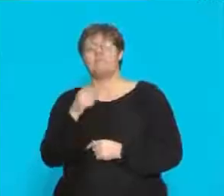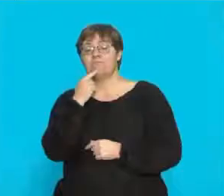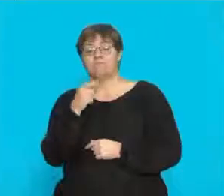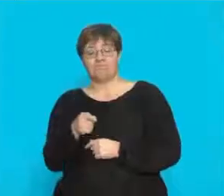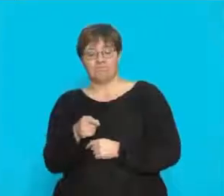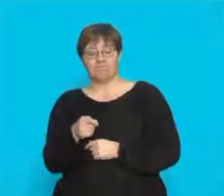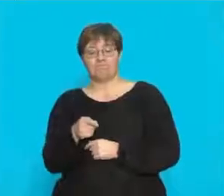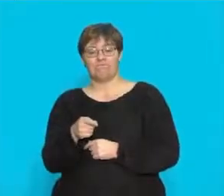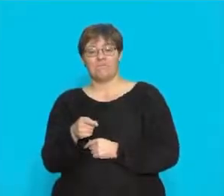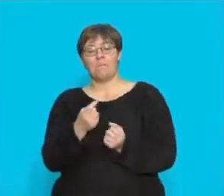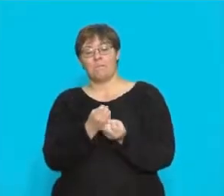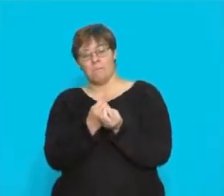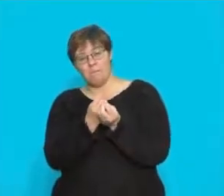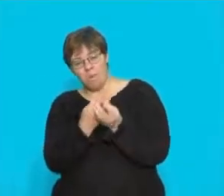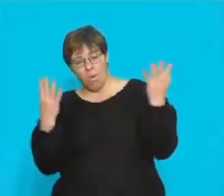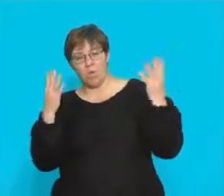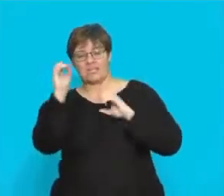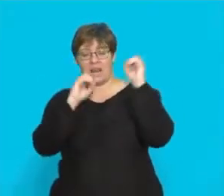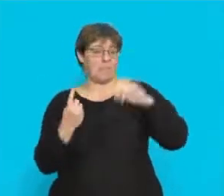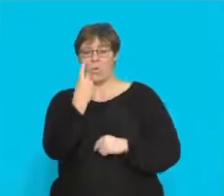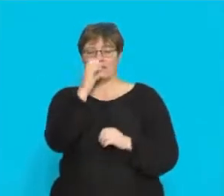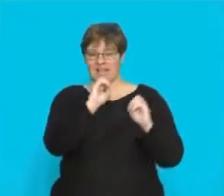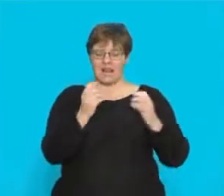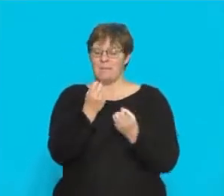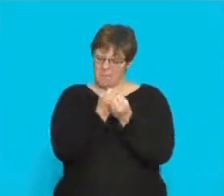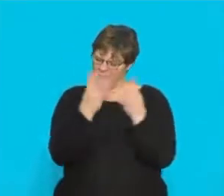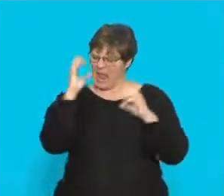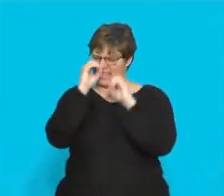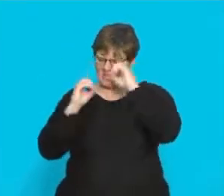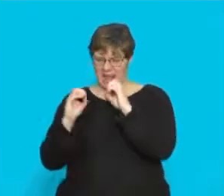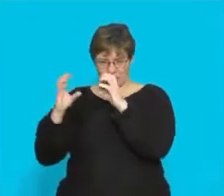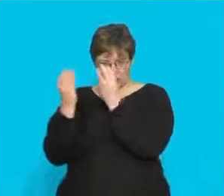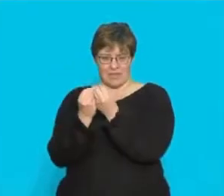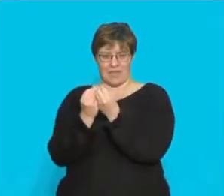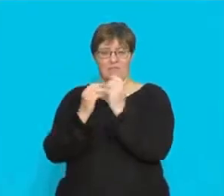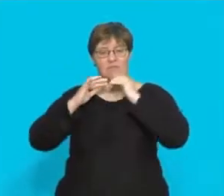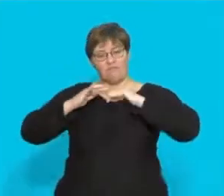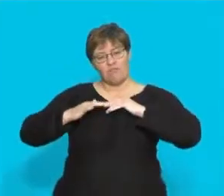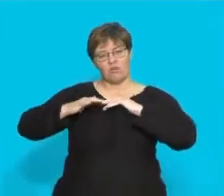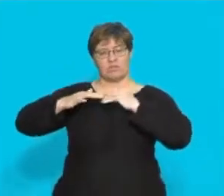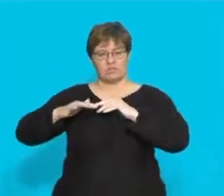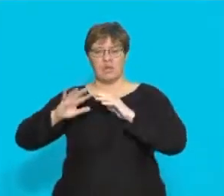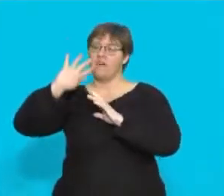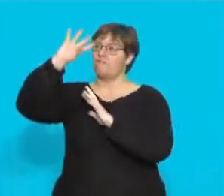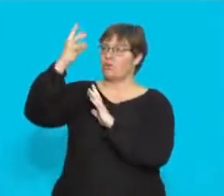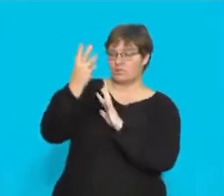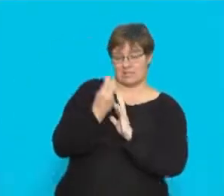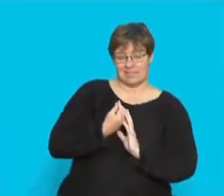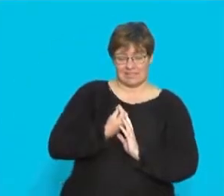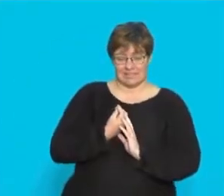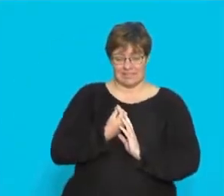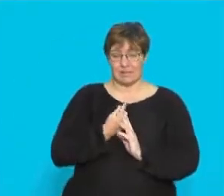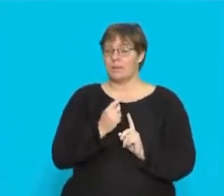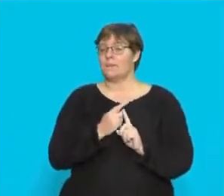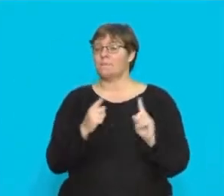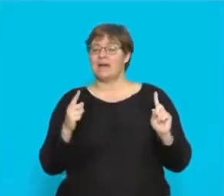said to you, right, are multicellular, large, lots of them together. They float, they photosynthesize, but